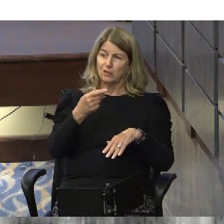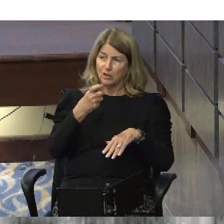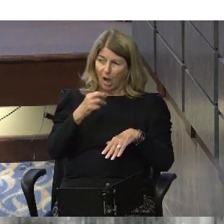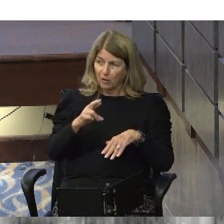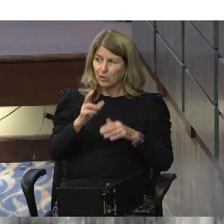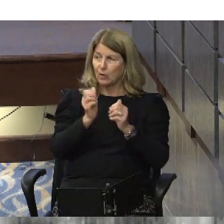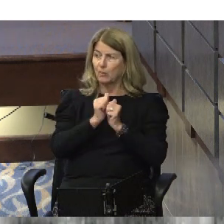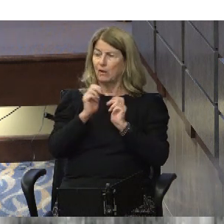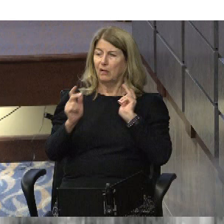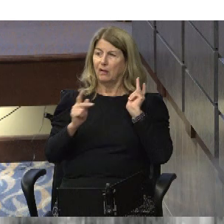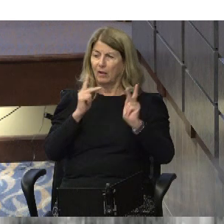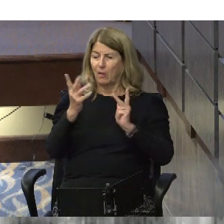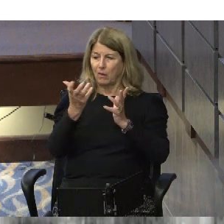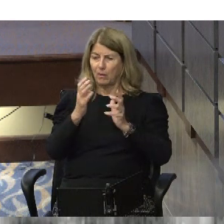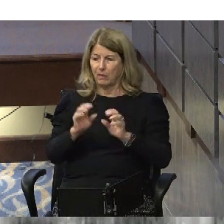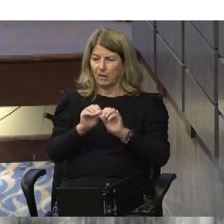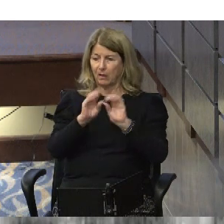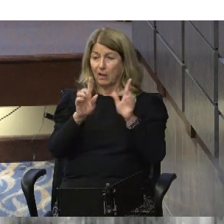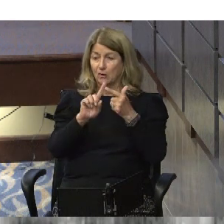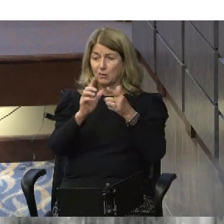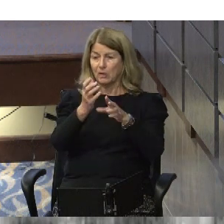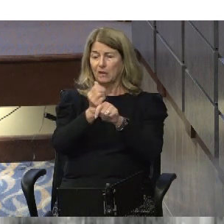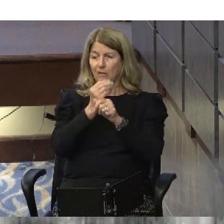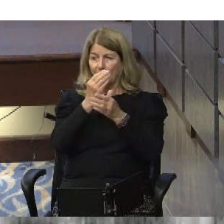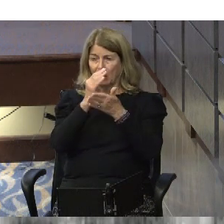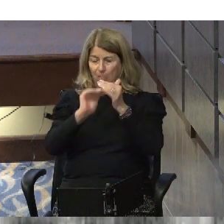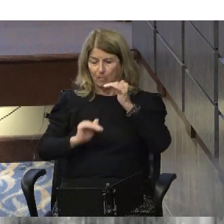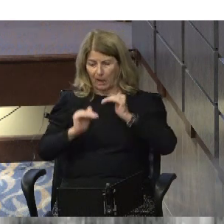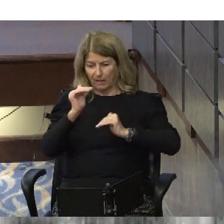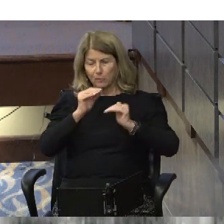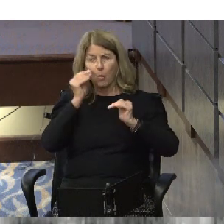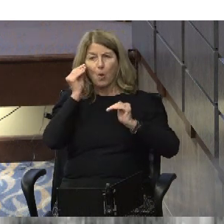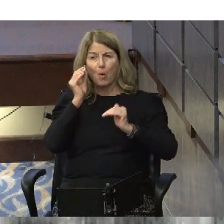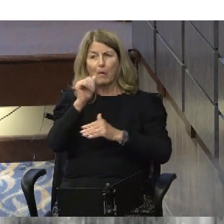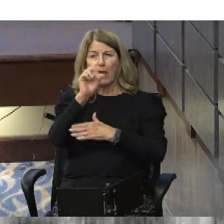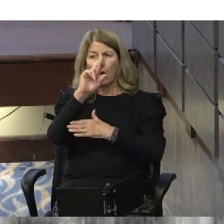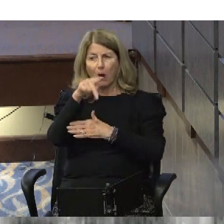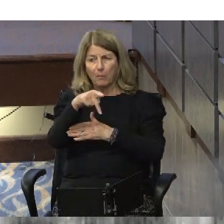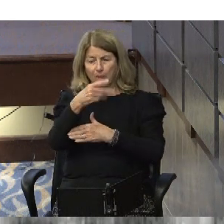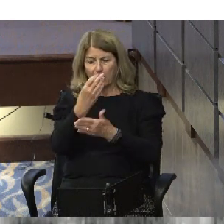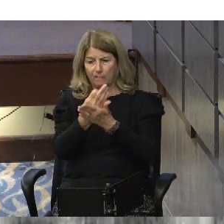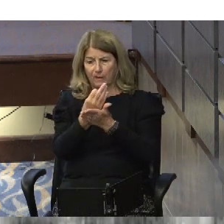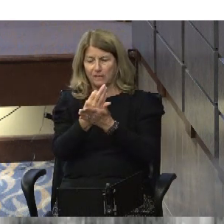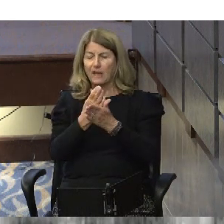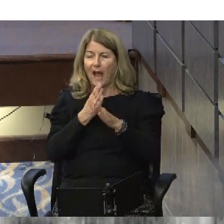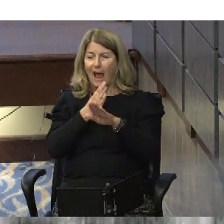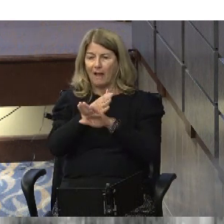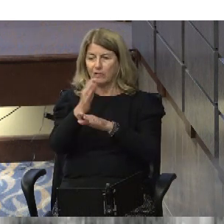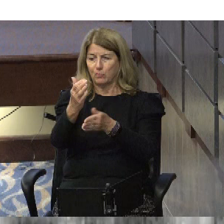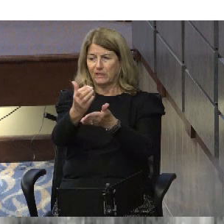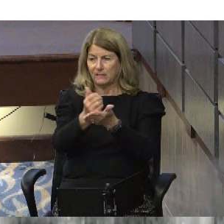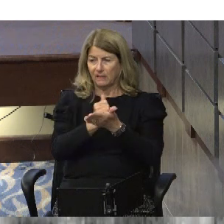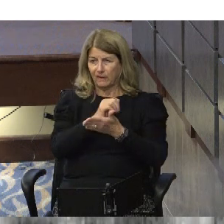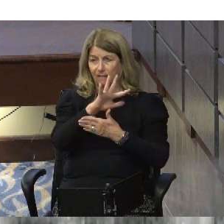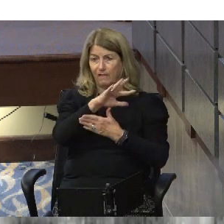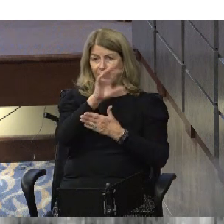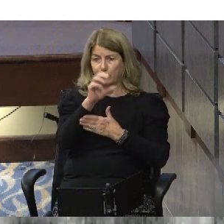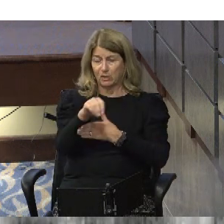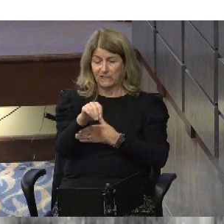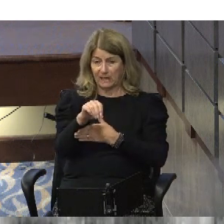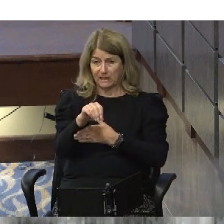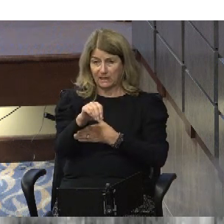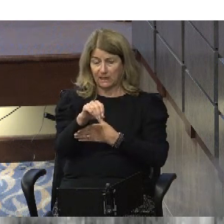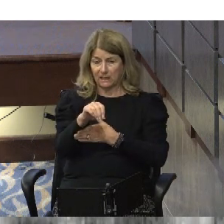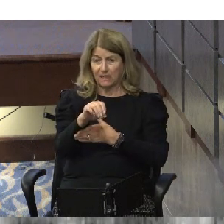I wanted to make this clear that to receive the balance of the home ARP funds after receiving 5% of the participating jurisdiction's allocation,